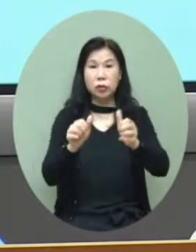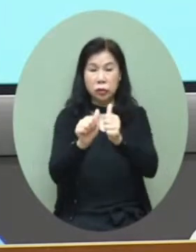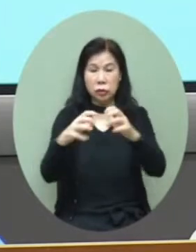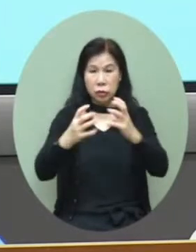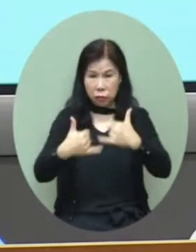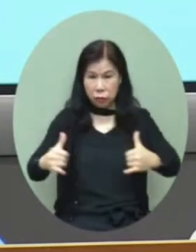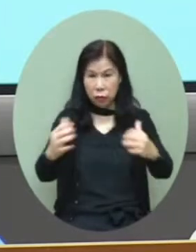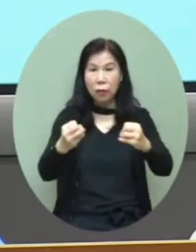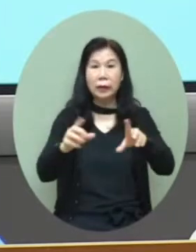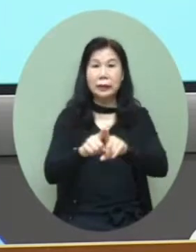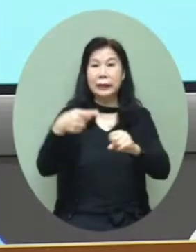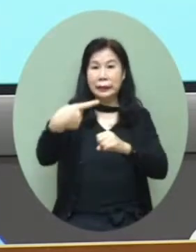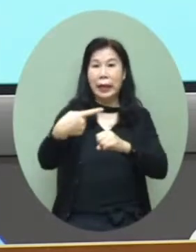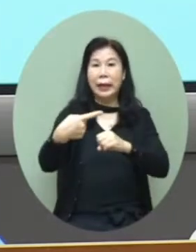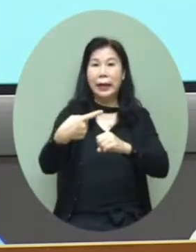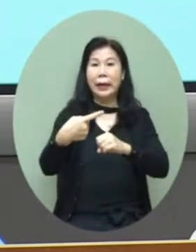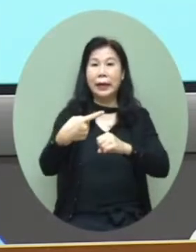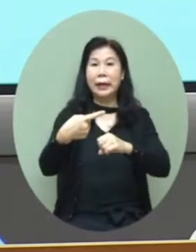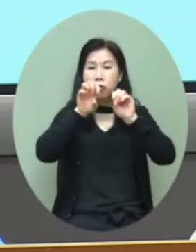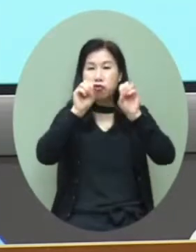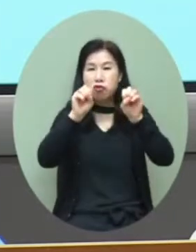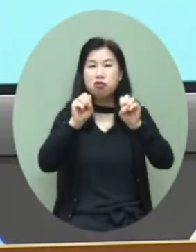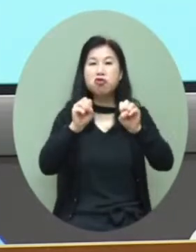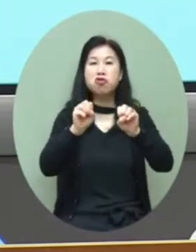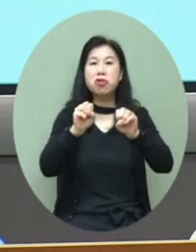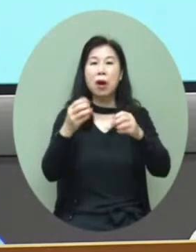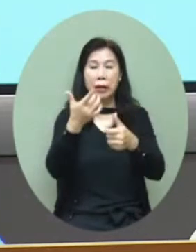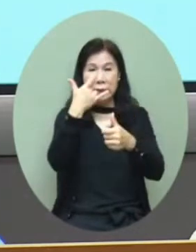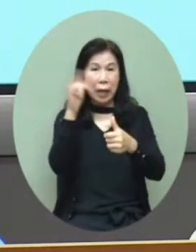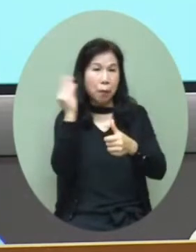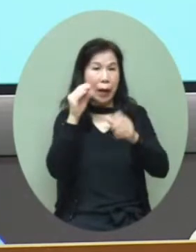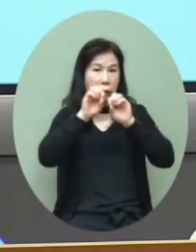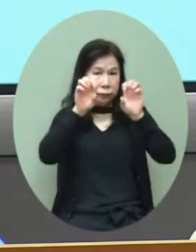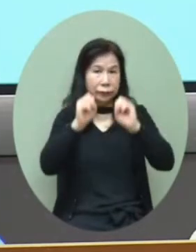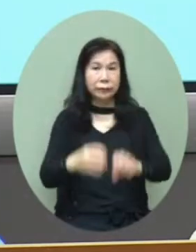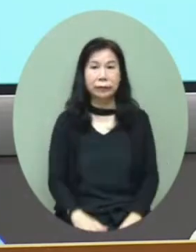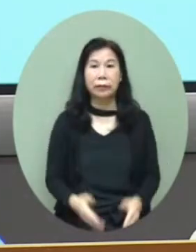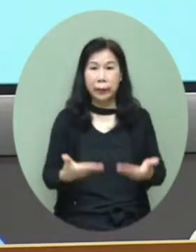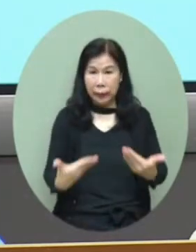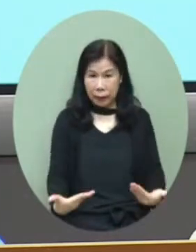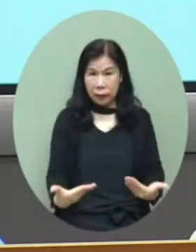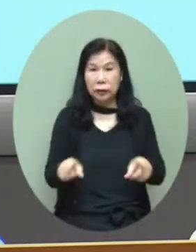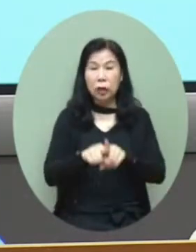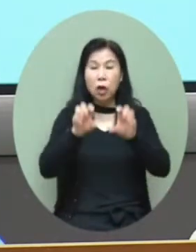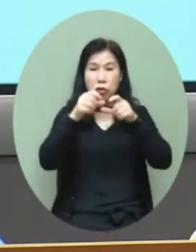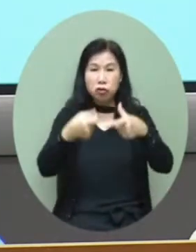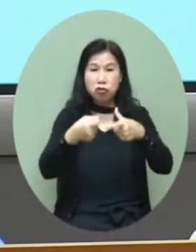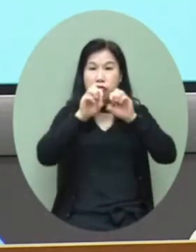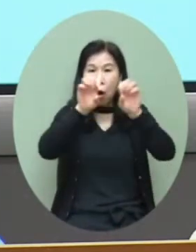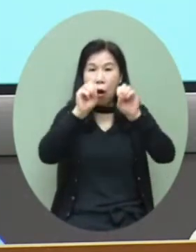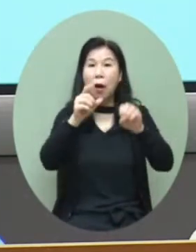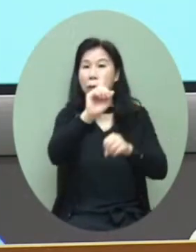by the Chief Executive. Today is our first press conference.